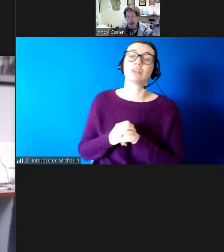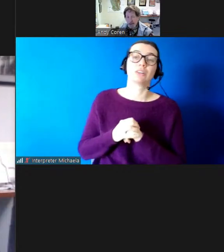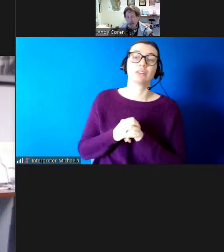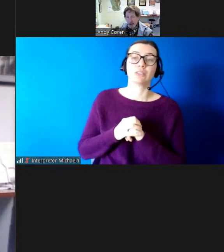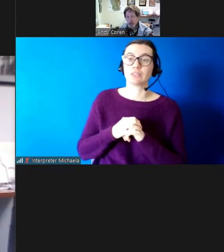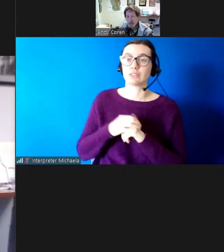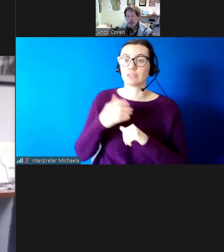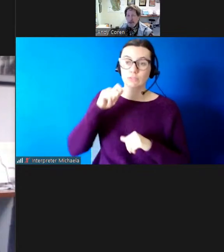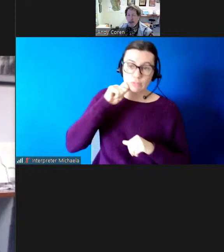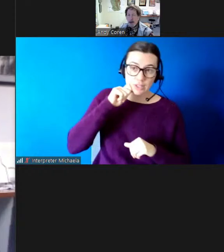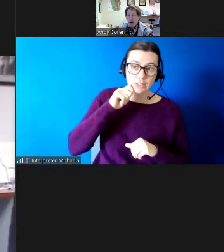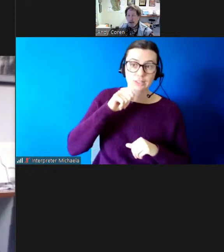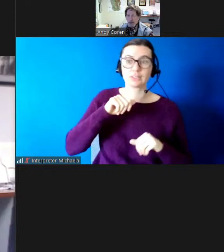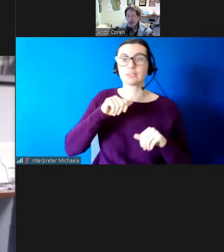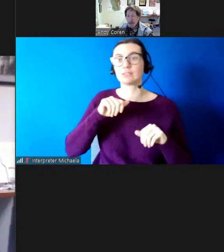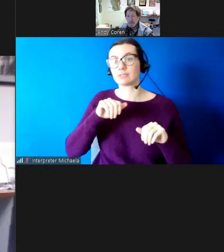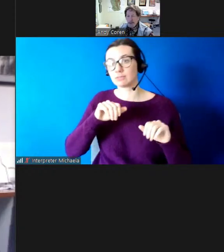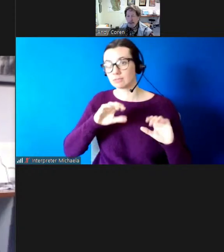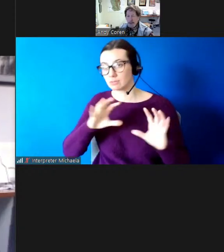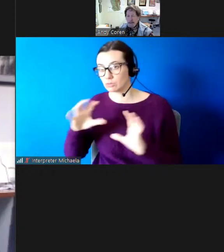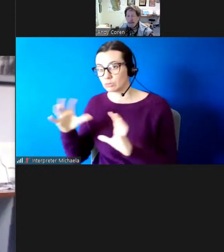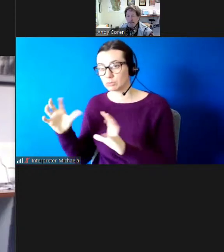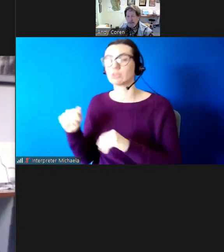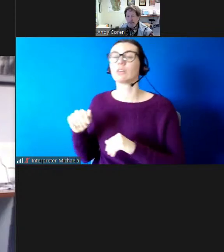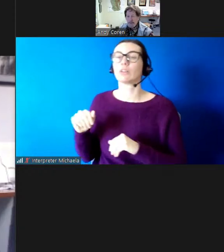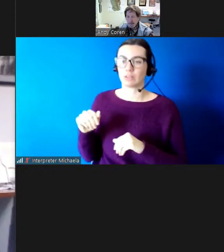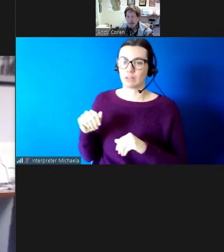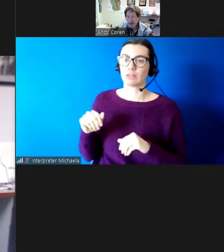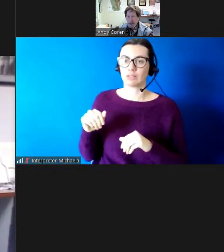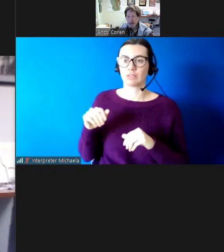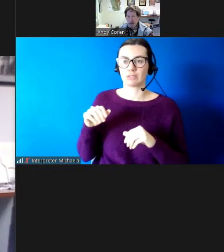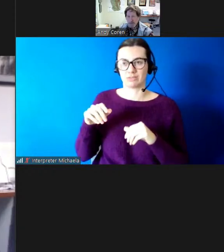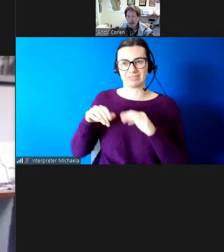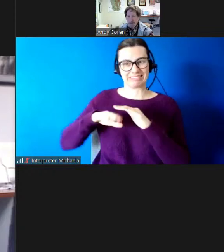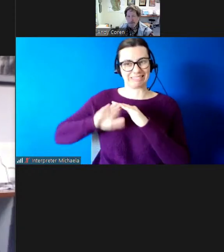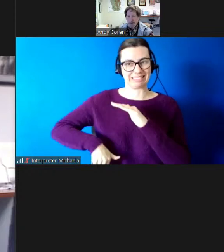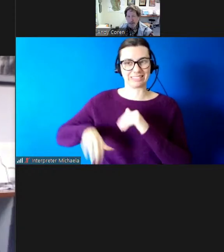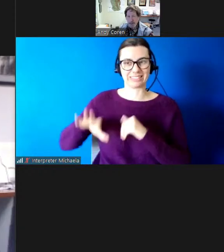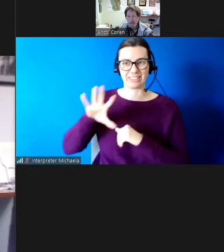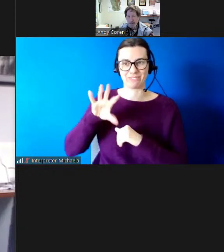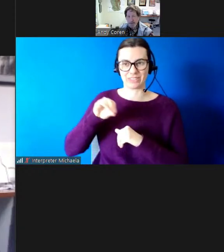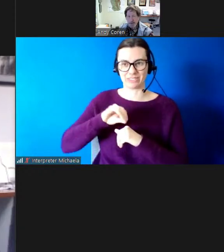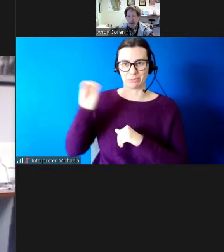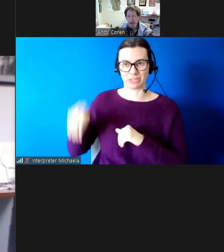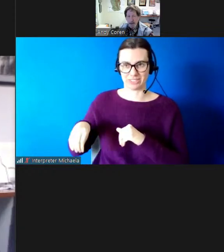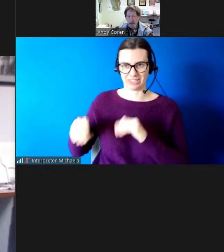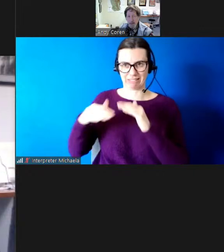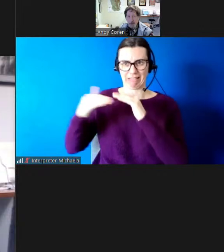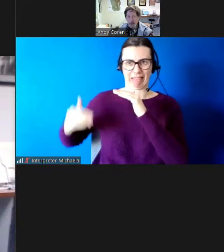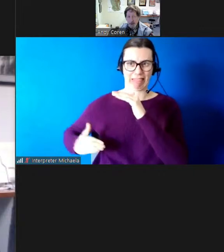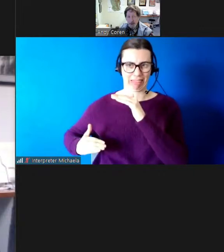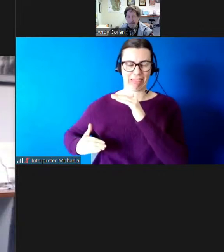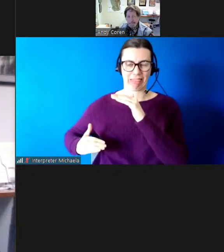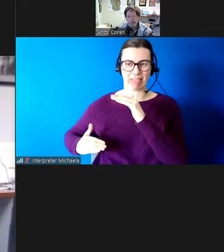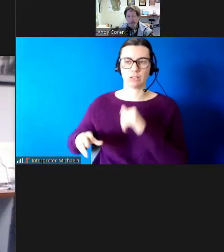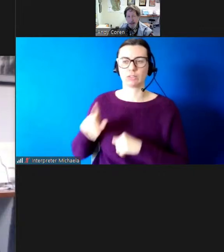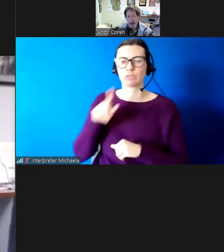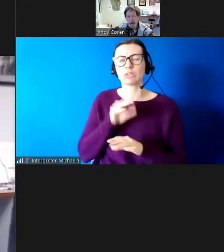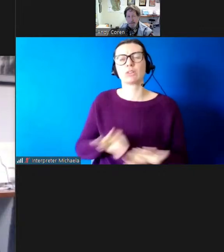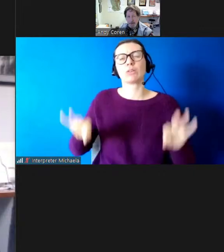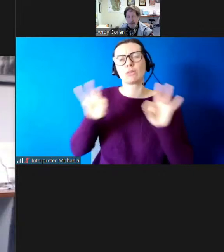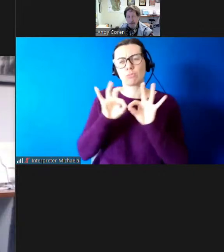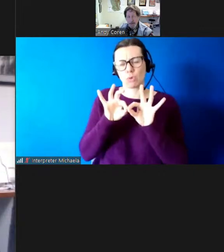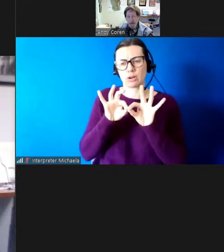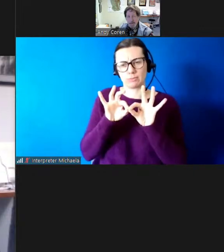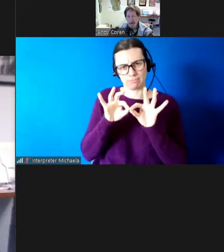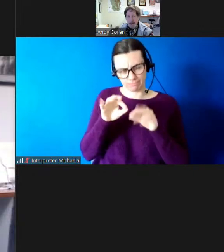race and ethnic groups are significantly less than 50%. So it's very important to get people boosted.